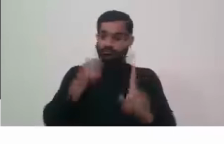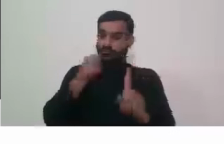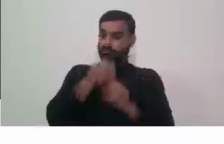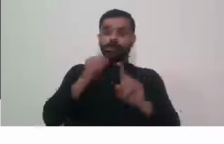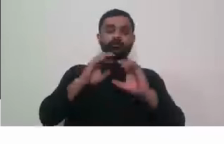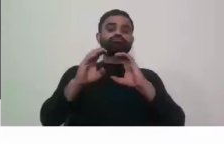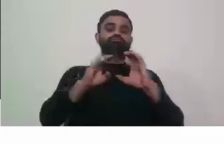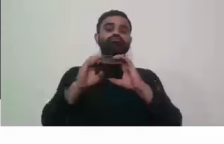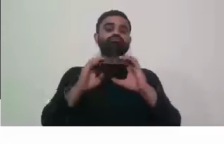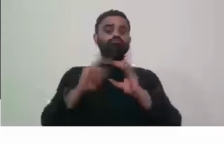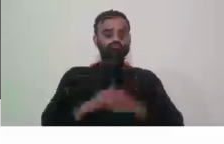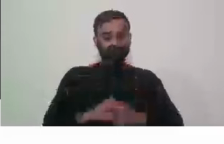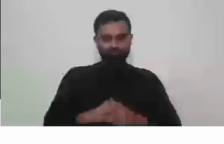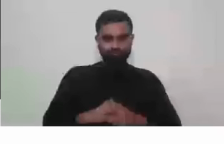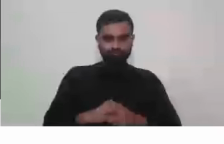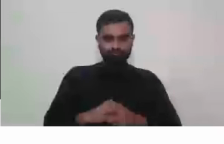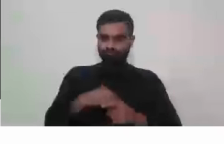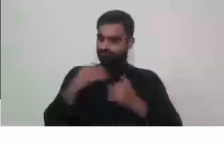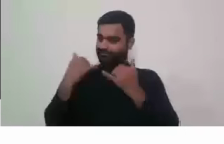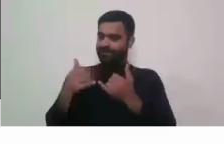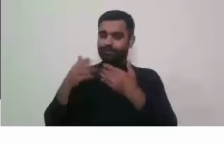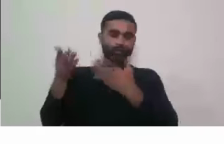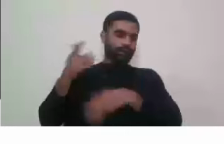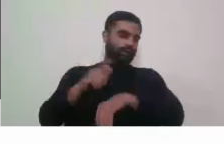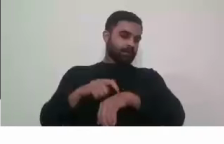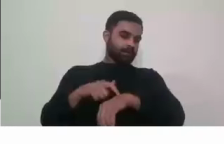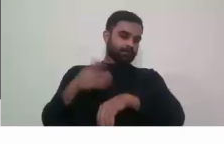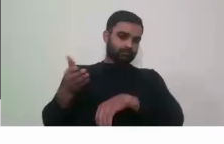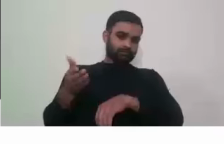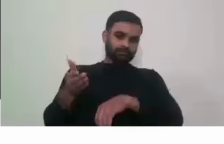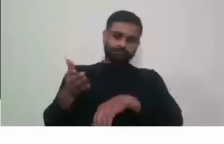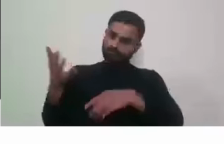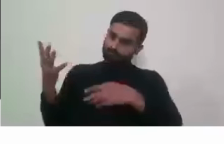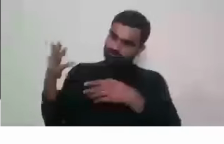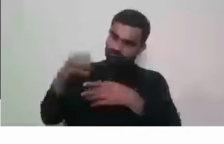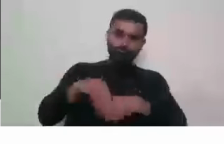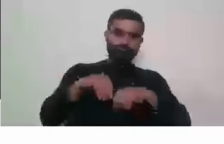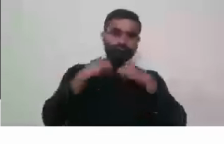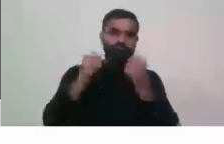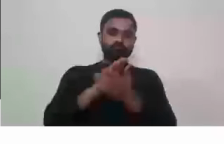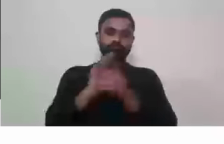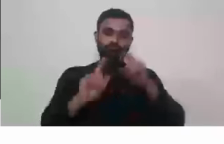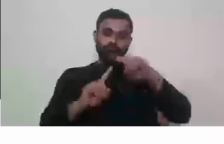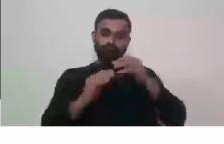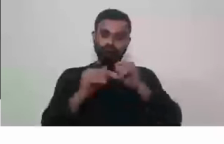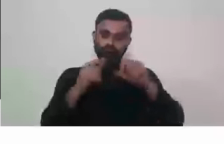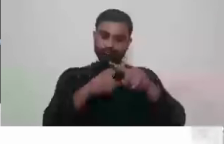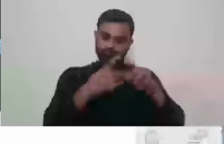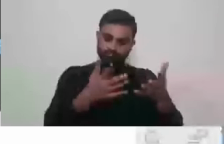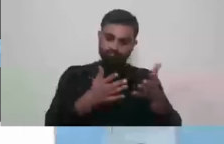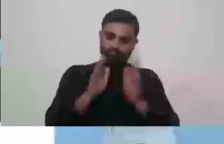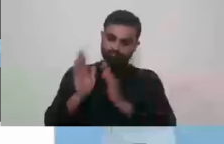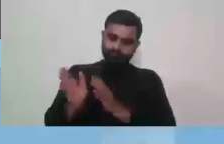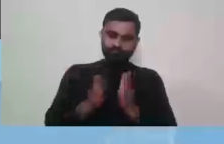communication. And now it's your time. You can please share the activities in the chat box or maybe in the